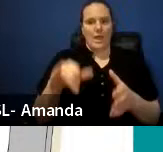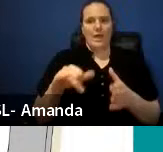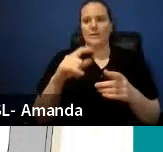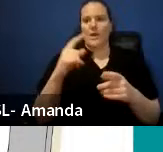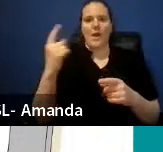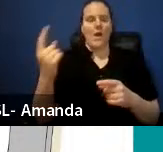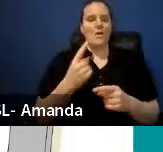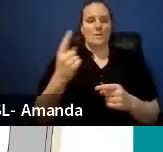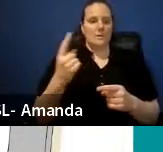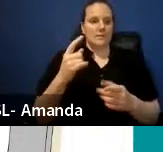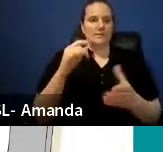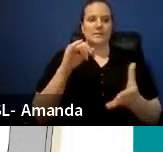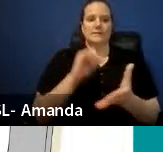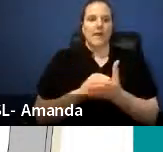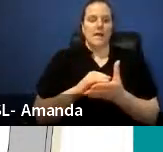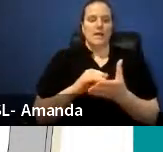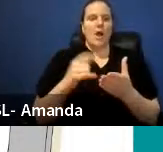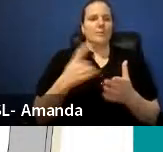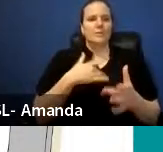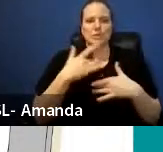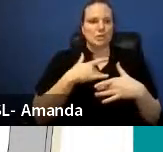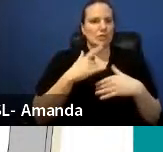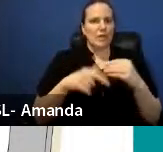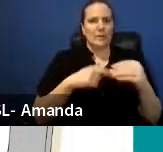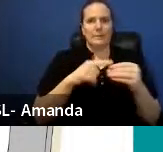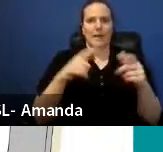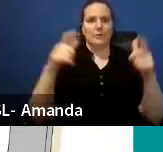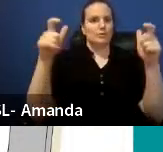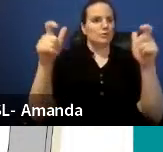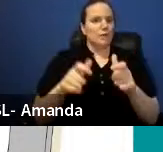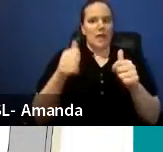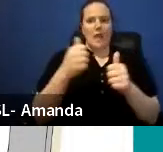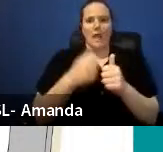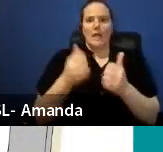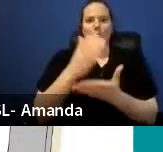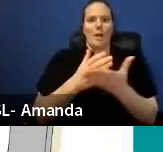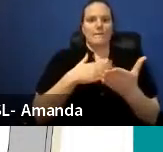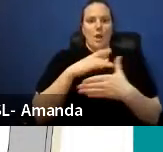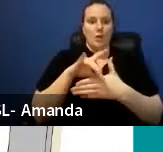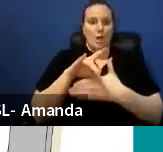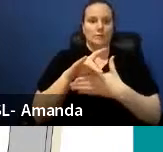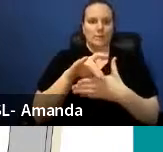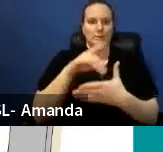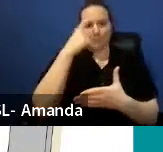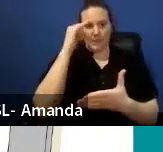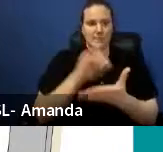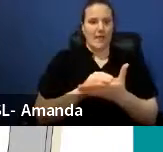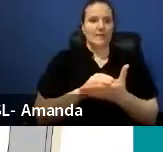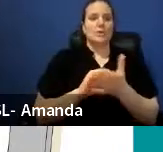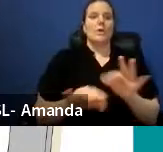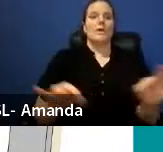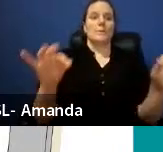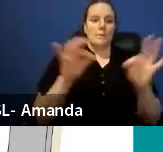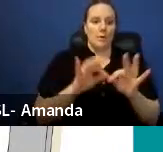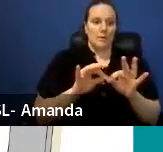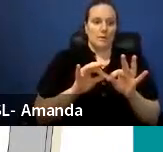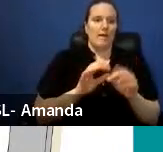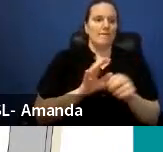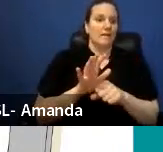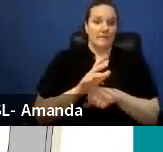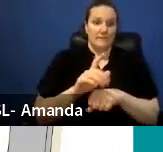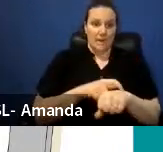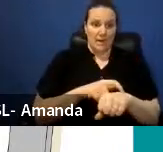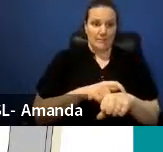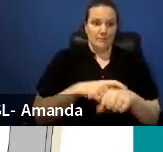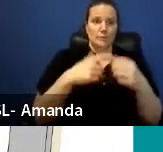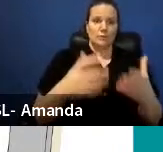always, I'm concerned about shrinking any part of our content because it's so important to have enough time. So,